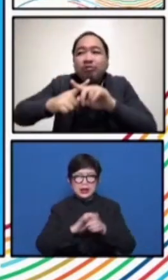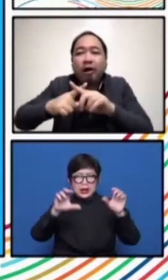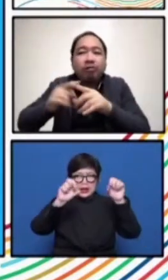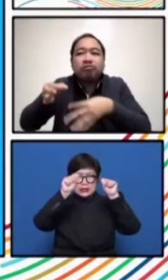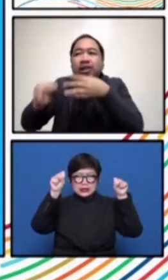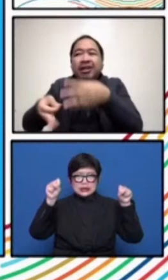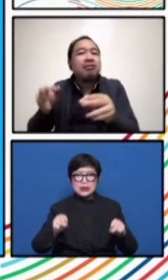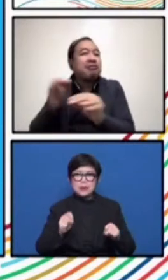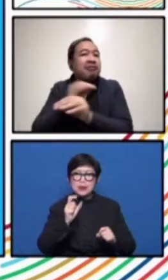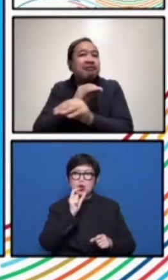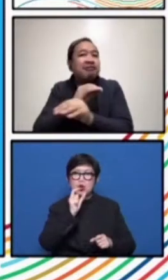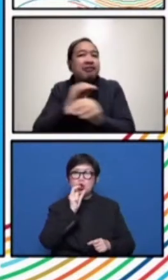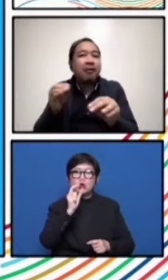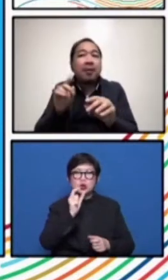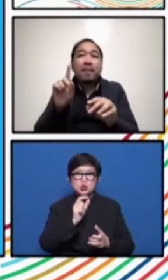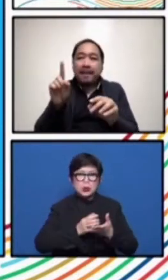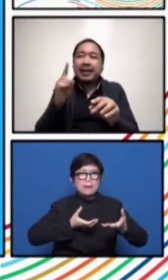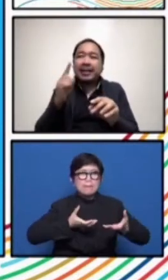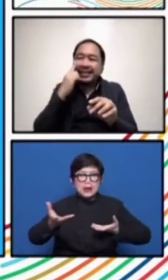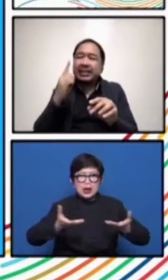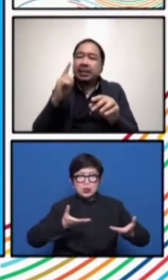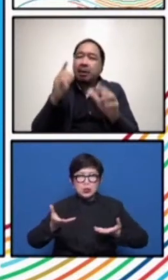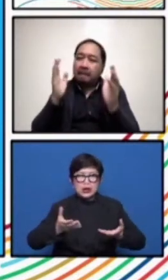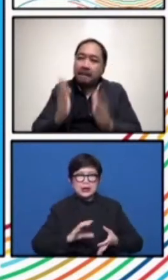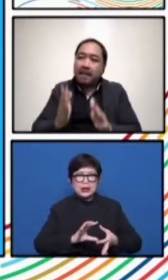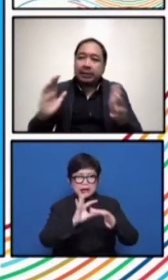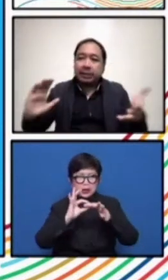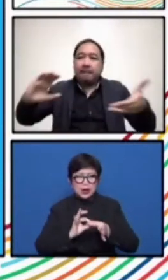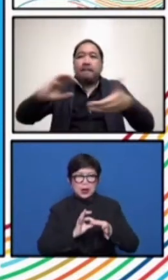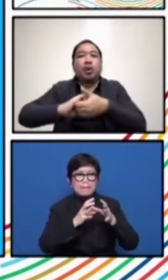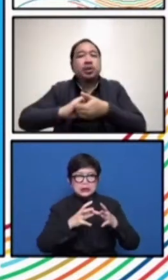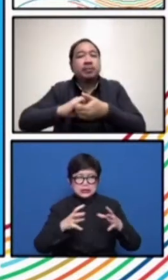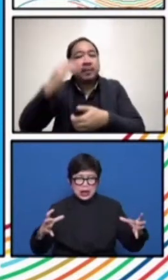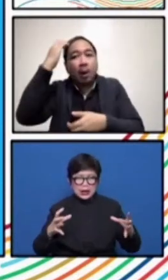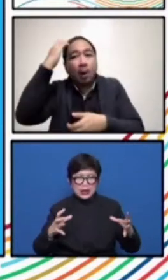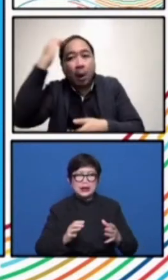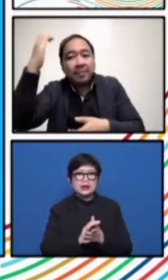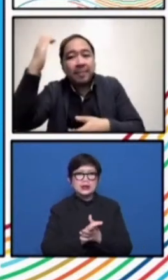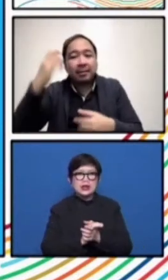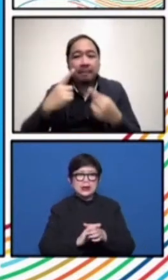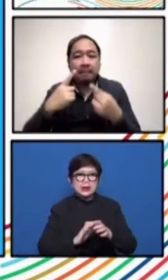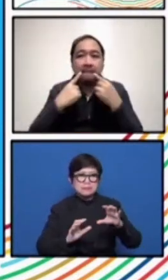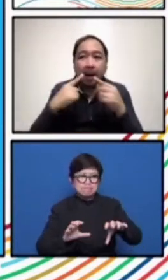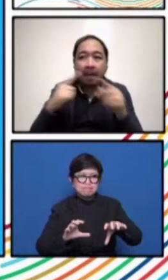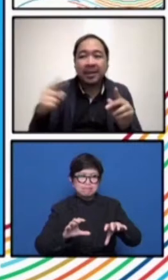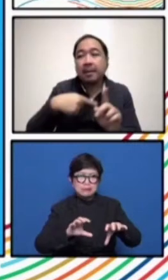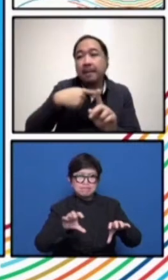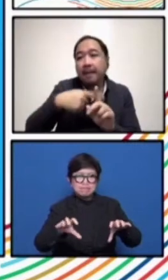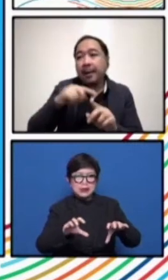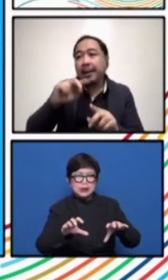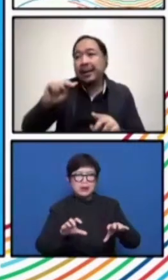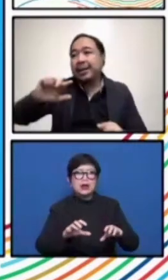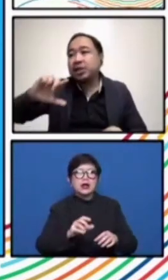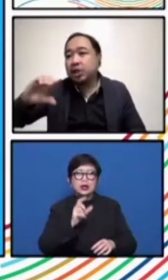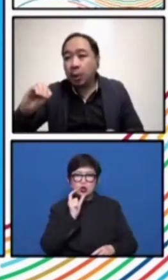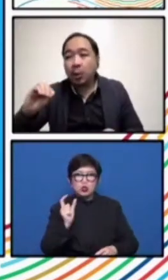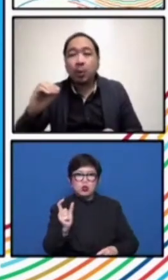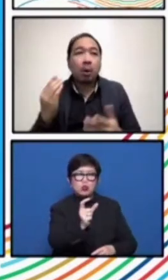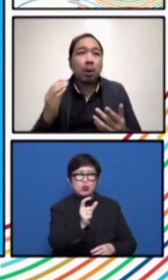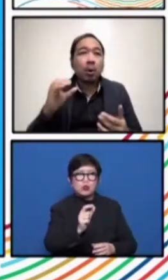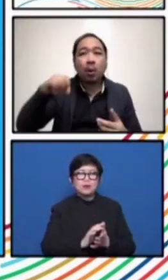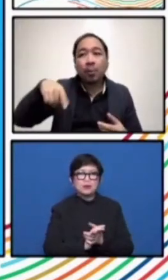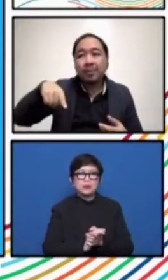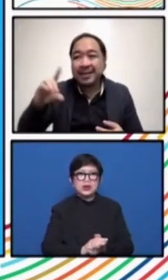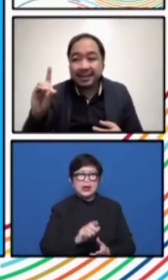partnership between the public sector and the ngos and the opds it needs